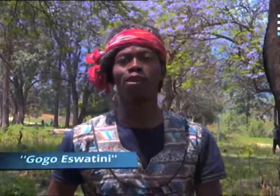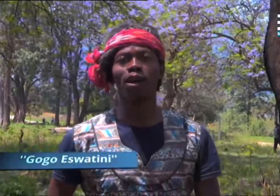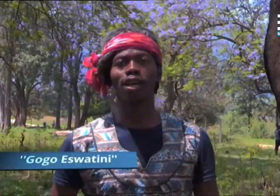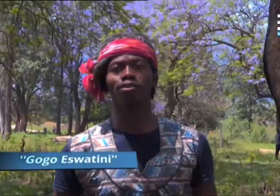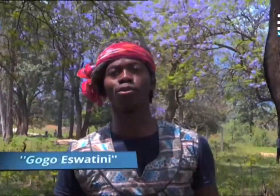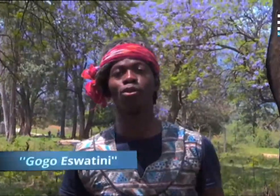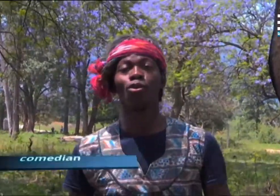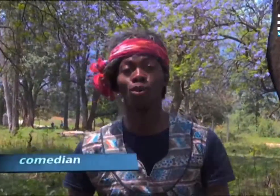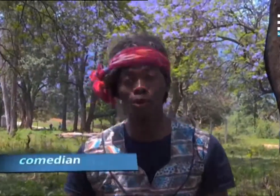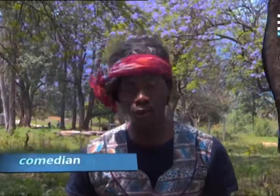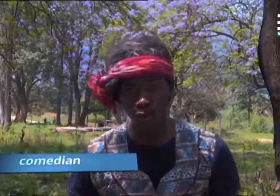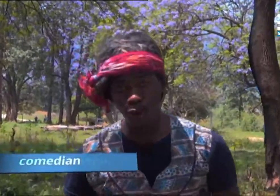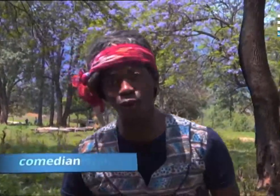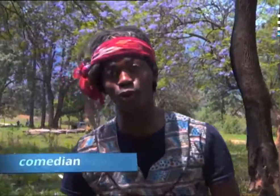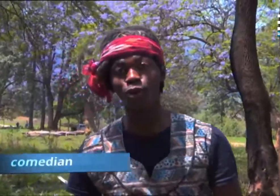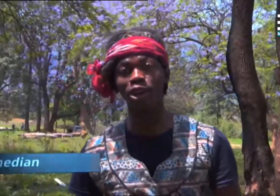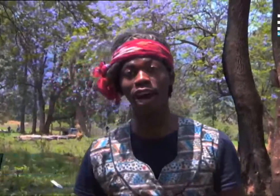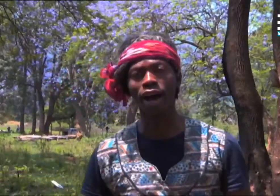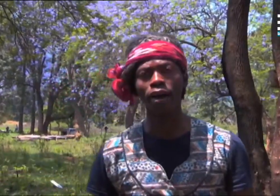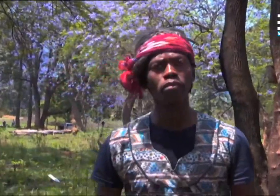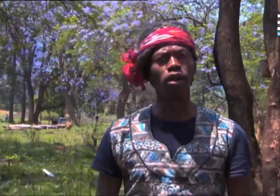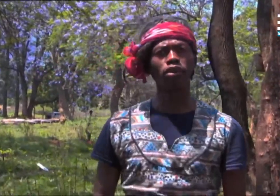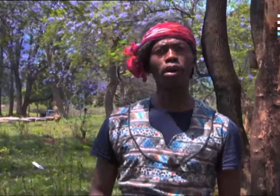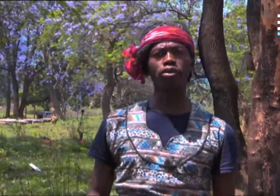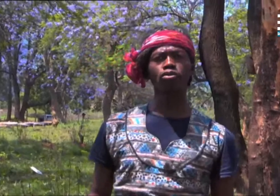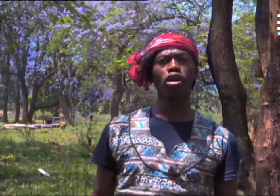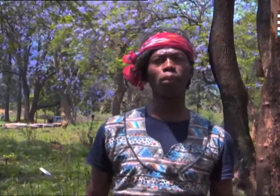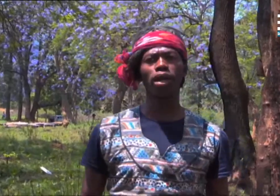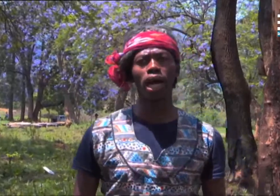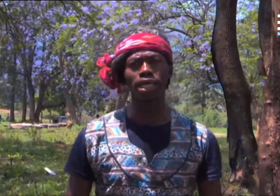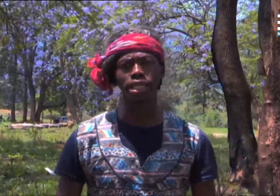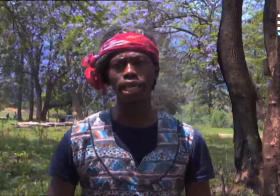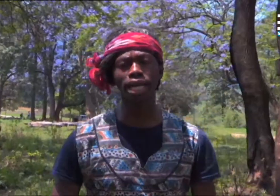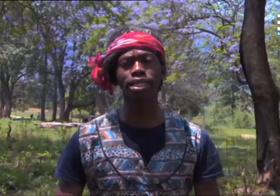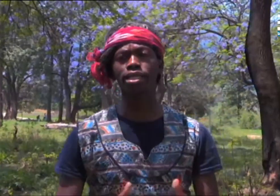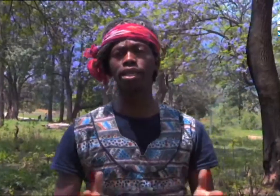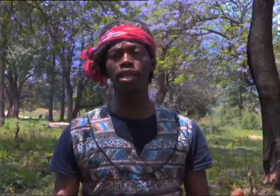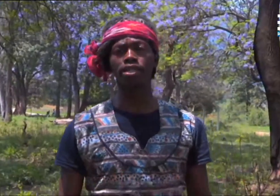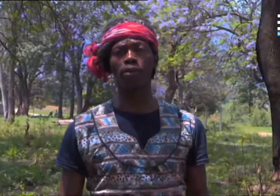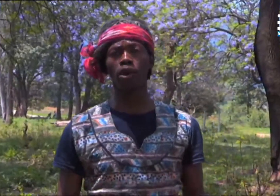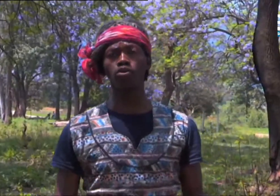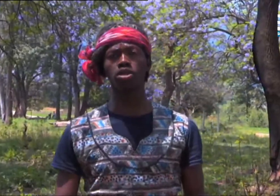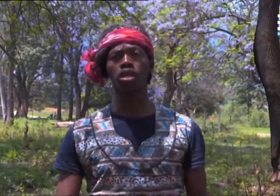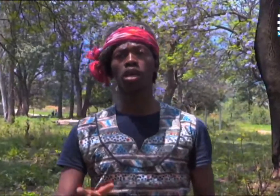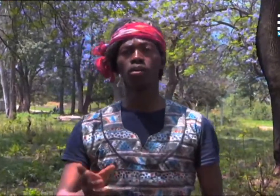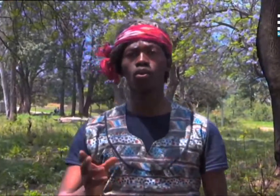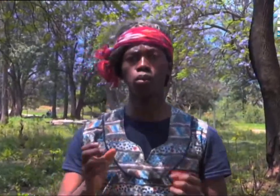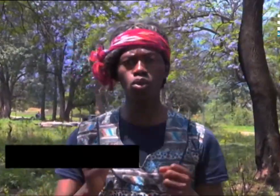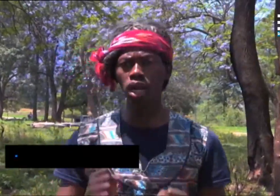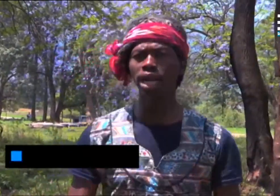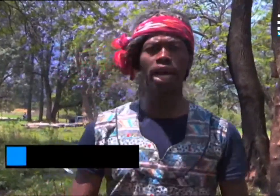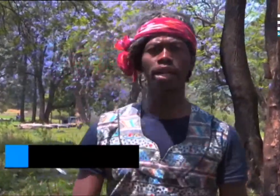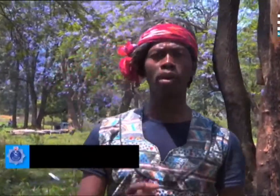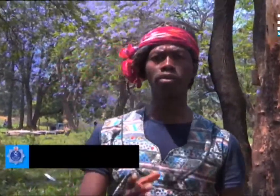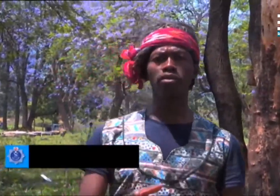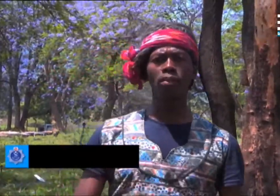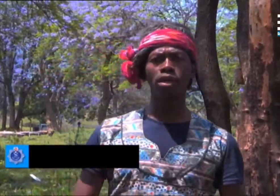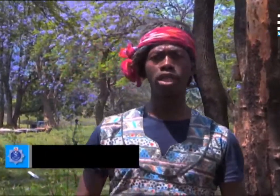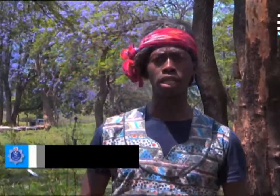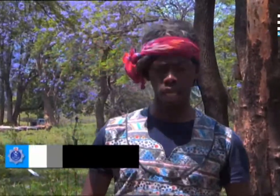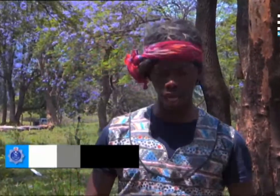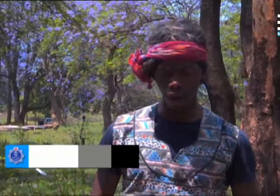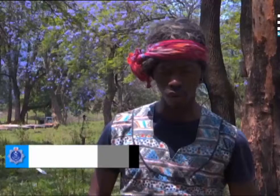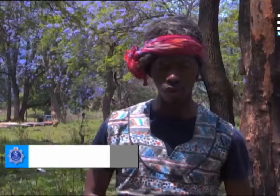Siyanibonani ke bantu abakethu ngugogo lona bantu abakethu kulamalanga seyanzile indzaba ukuthi kubulalane